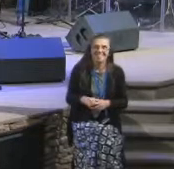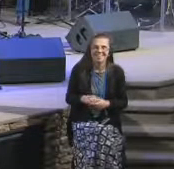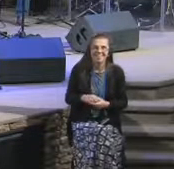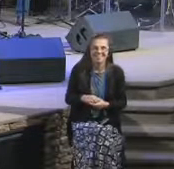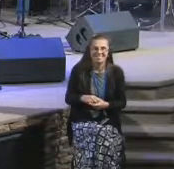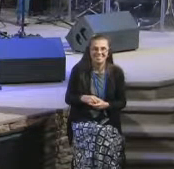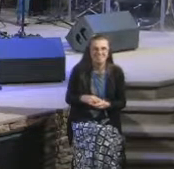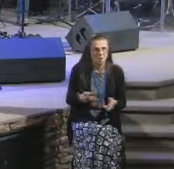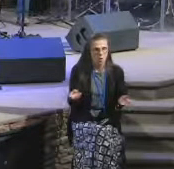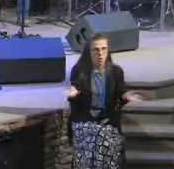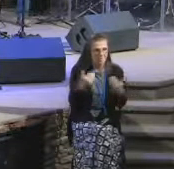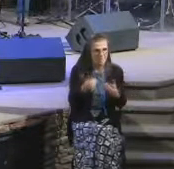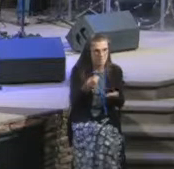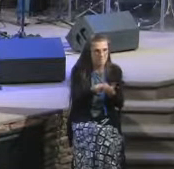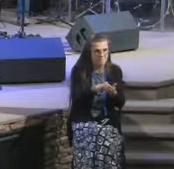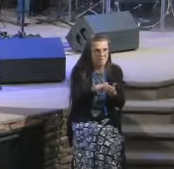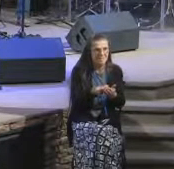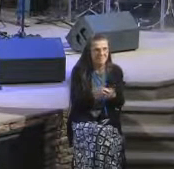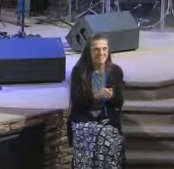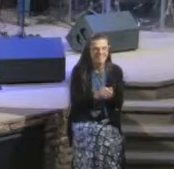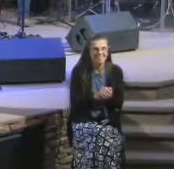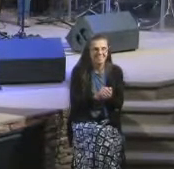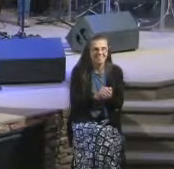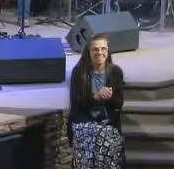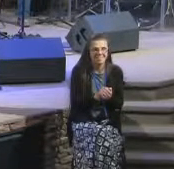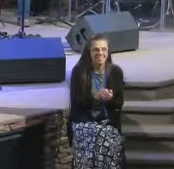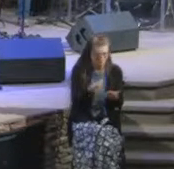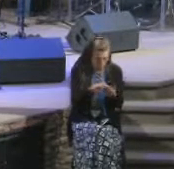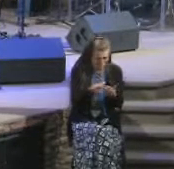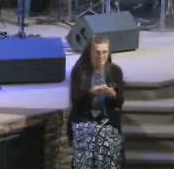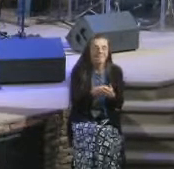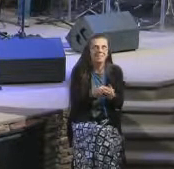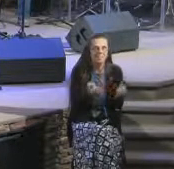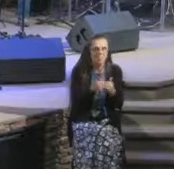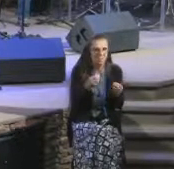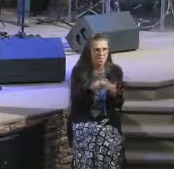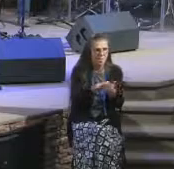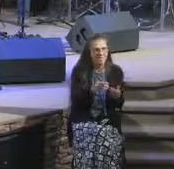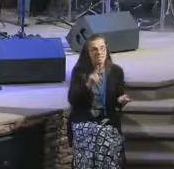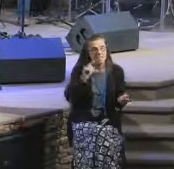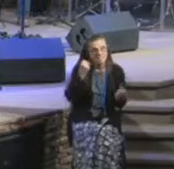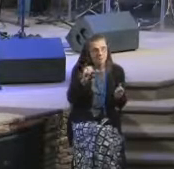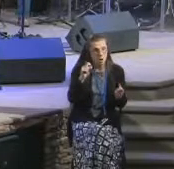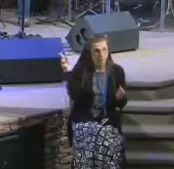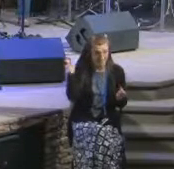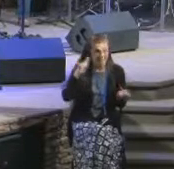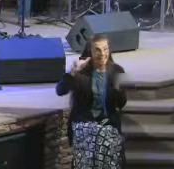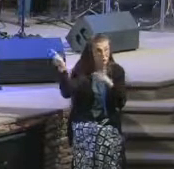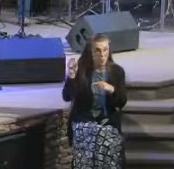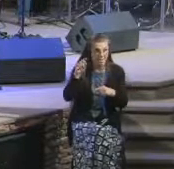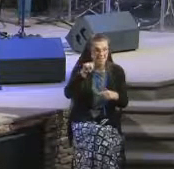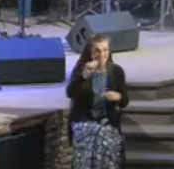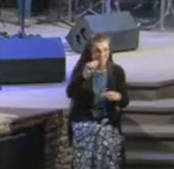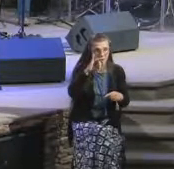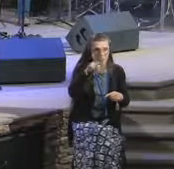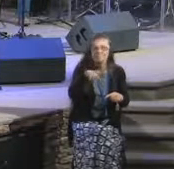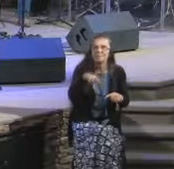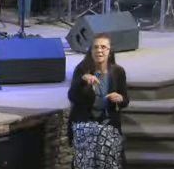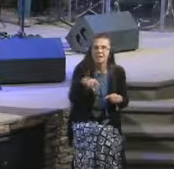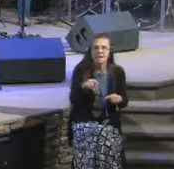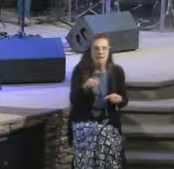have come up with, or are coming up with, amen, the funds to do this. And so here's the thing, it'll